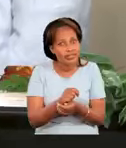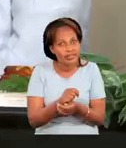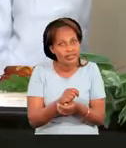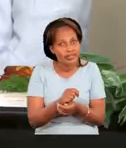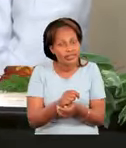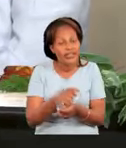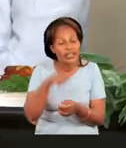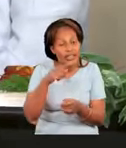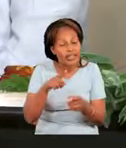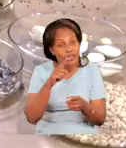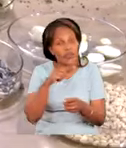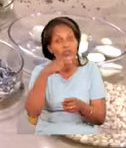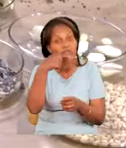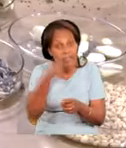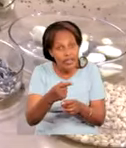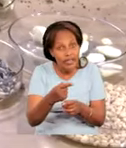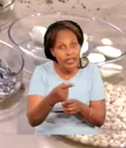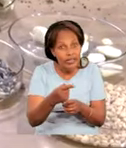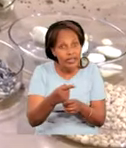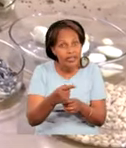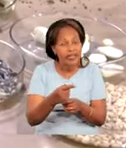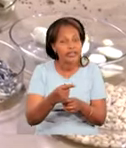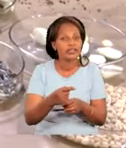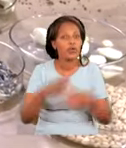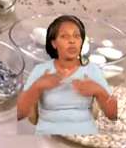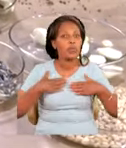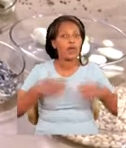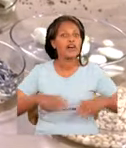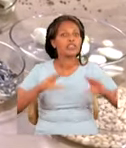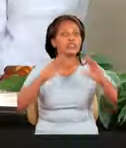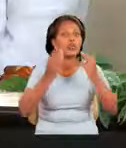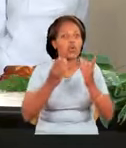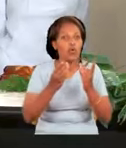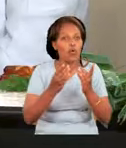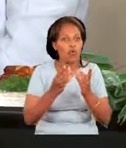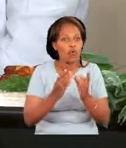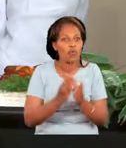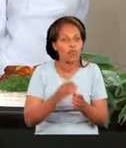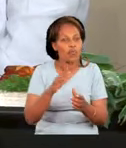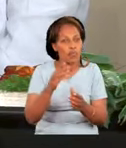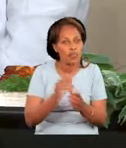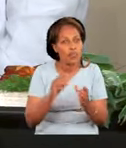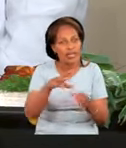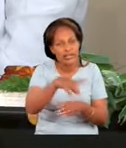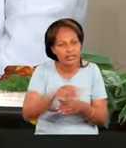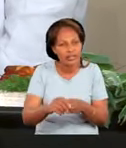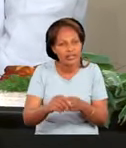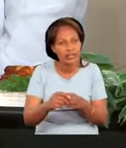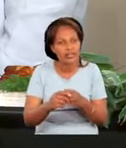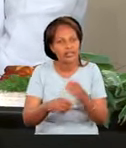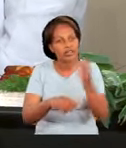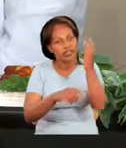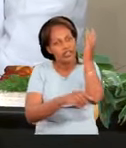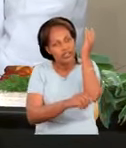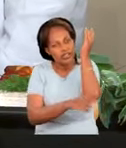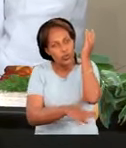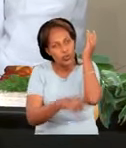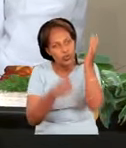Can you tell me the parts of these plants? Sure, sir. This is the